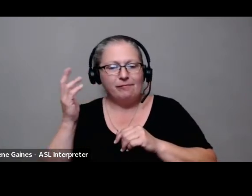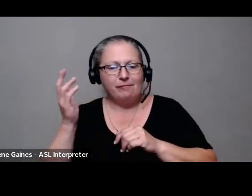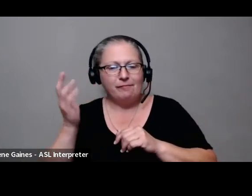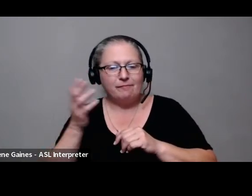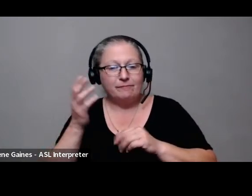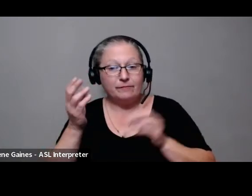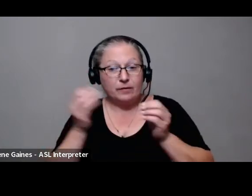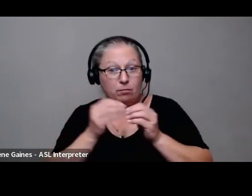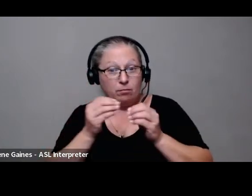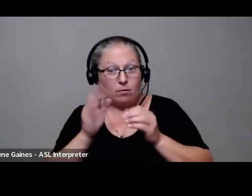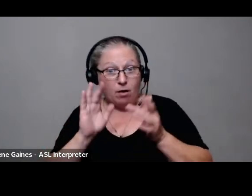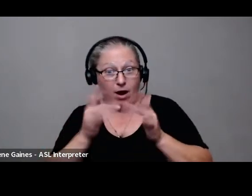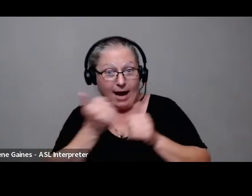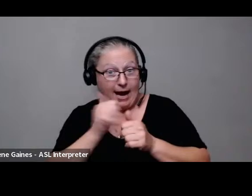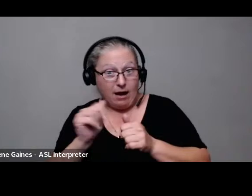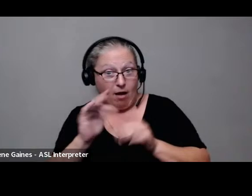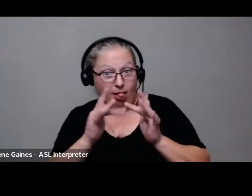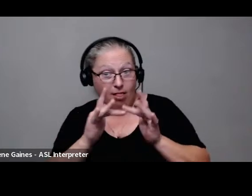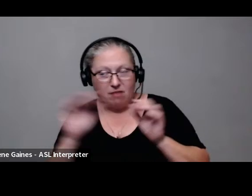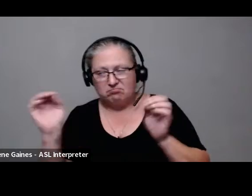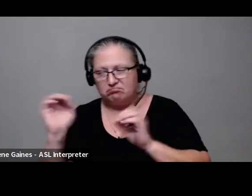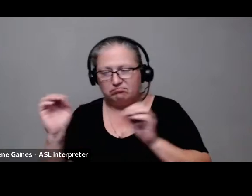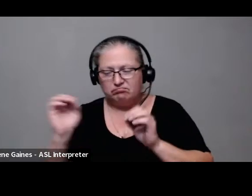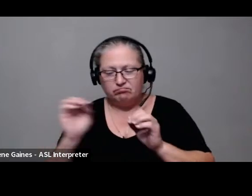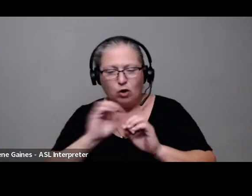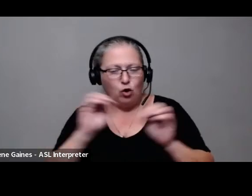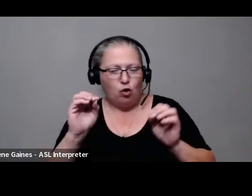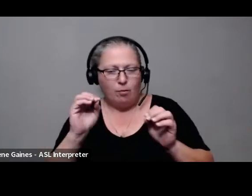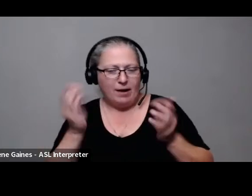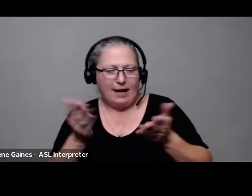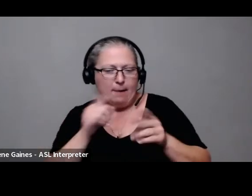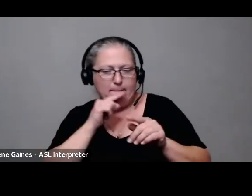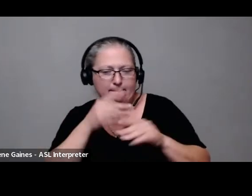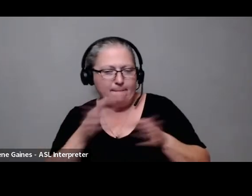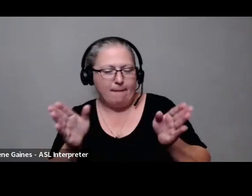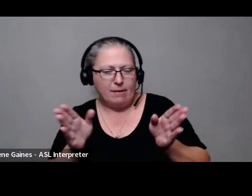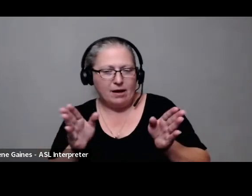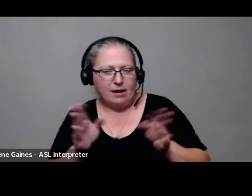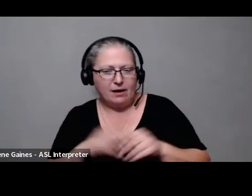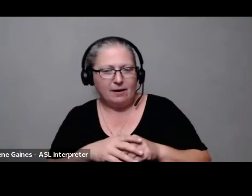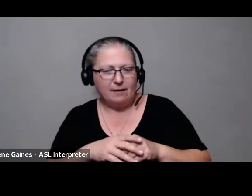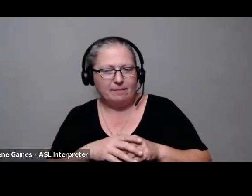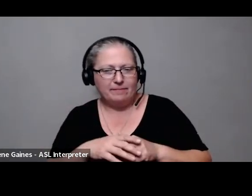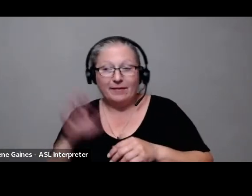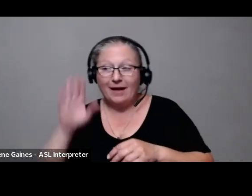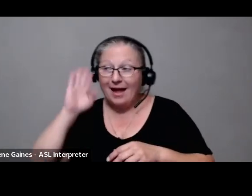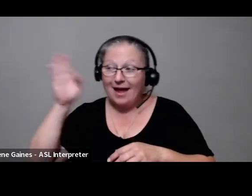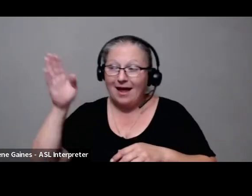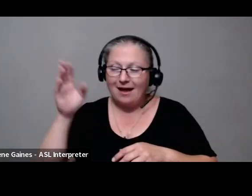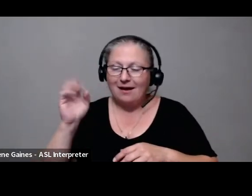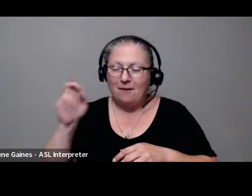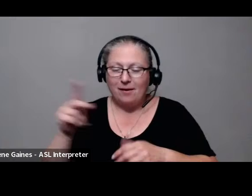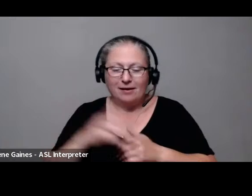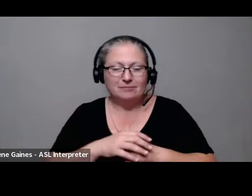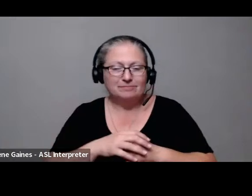Is there anyone online? No. Thank you. And there's no one in the public, so. Hey, okay.